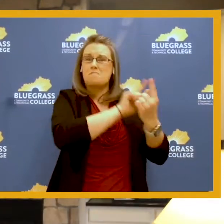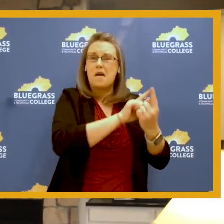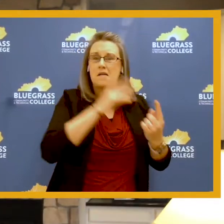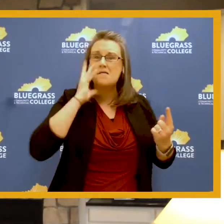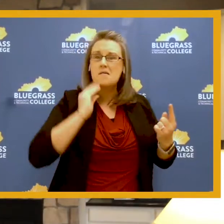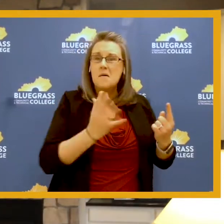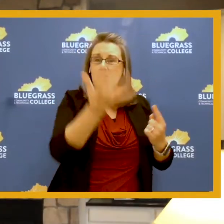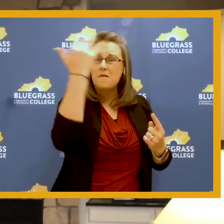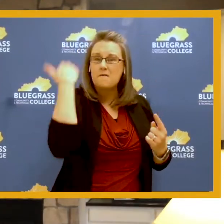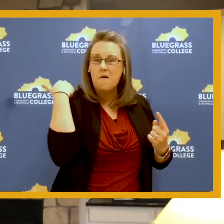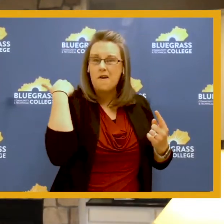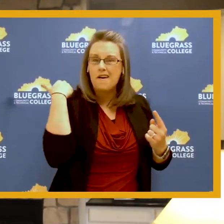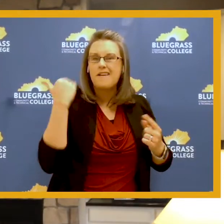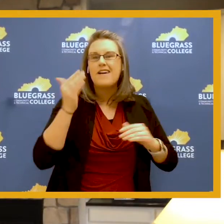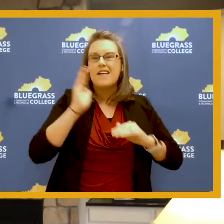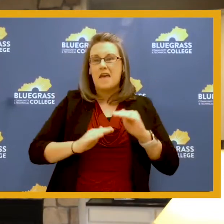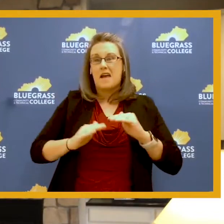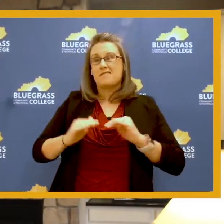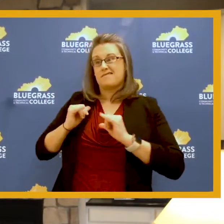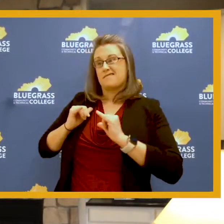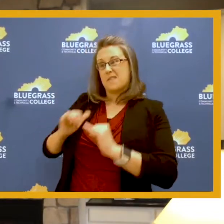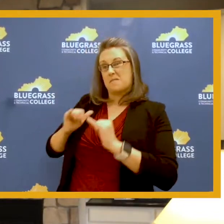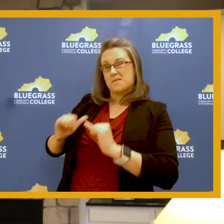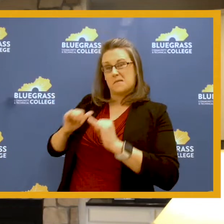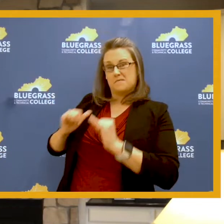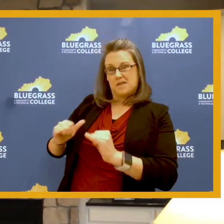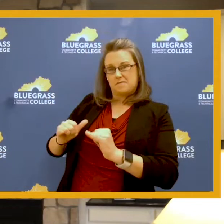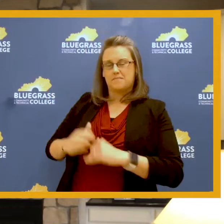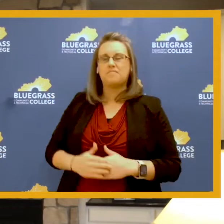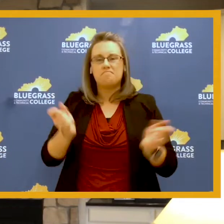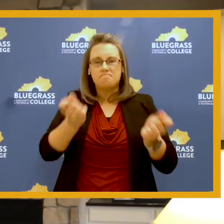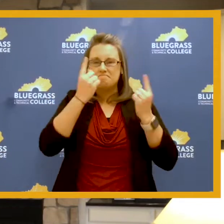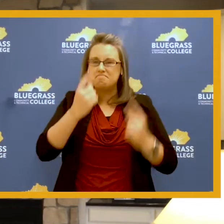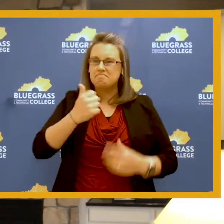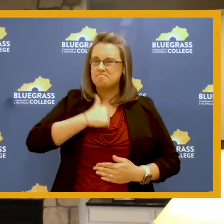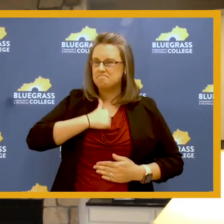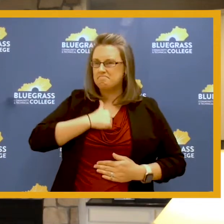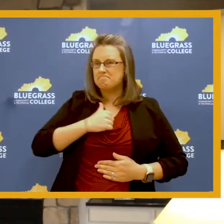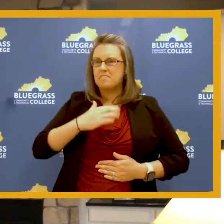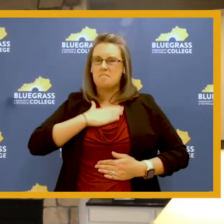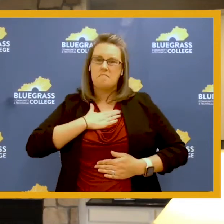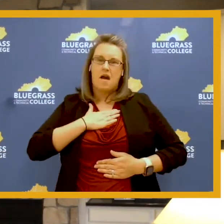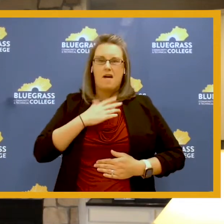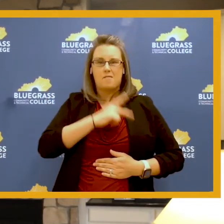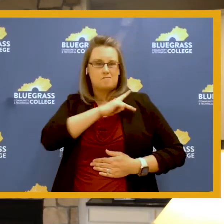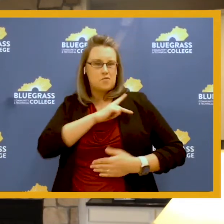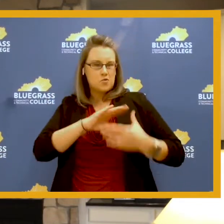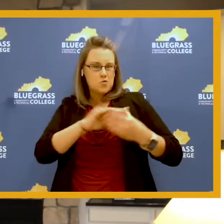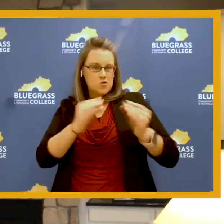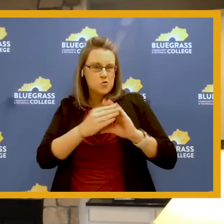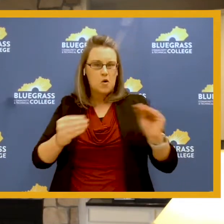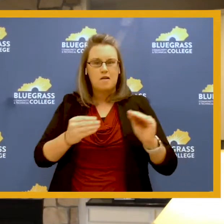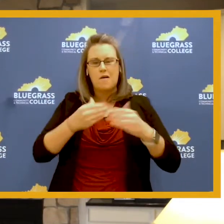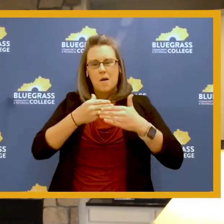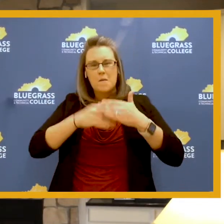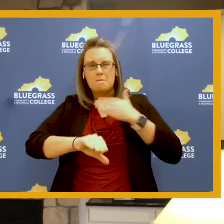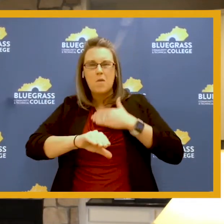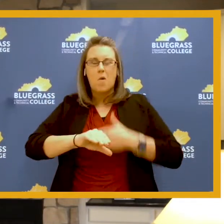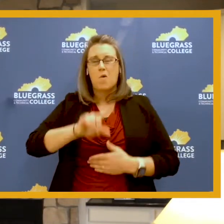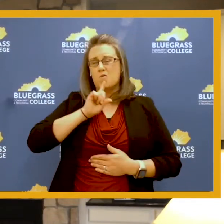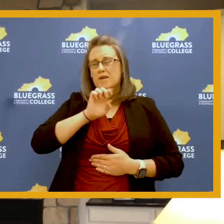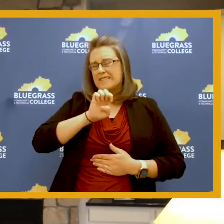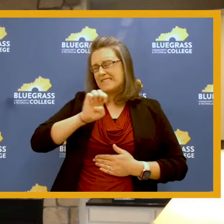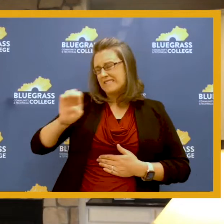on a more personal note. I am a kid born in the hills of Appalachia. I was born in Clay County, Kentucky. I was born in a